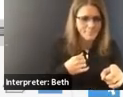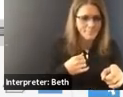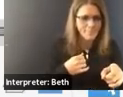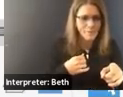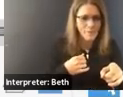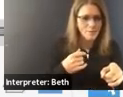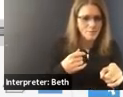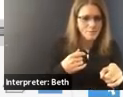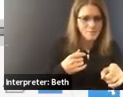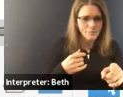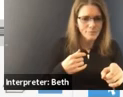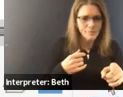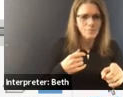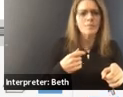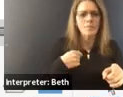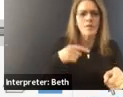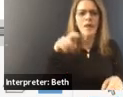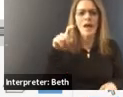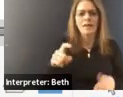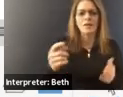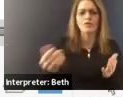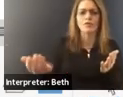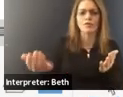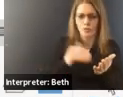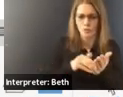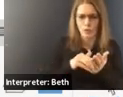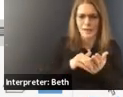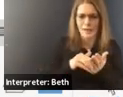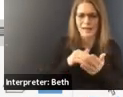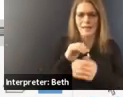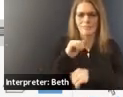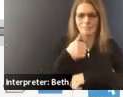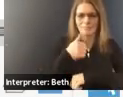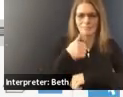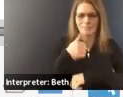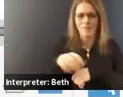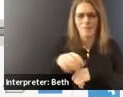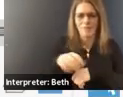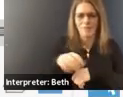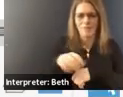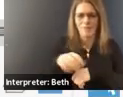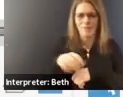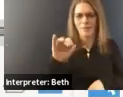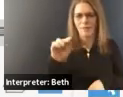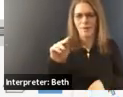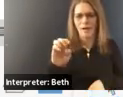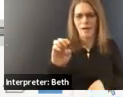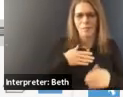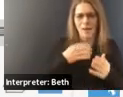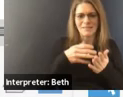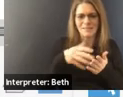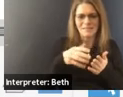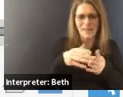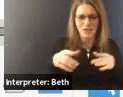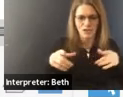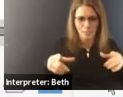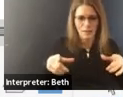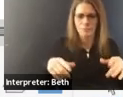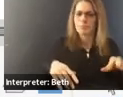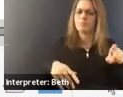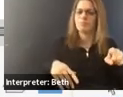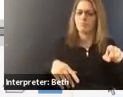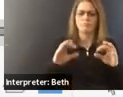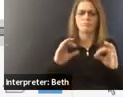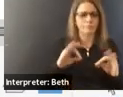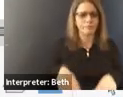I'm going to redefine that sketch plane. I want here. Terrific. Right, I look at that. I'm